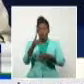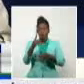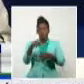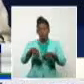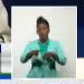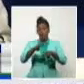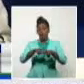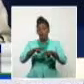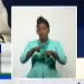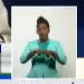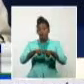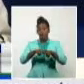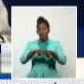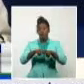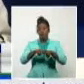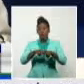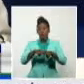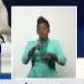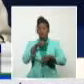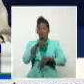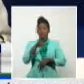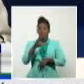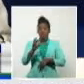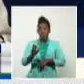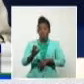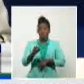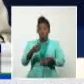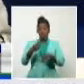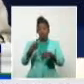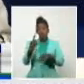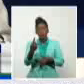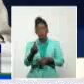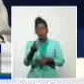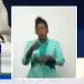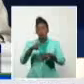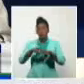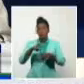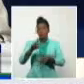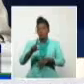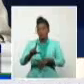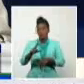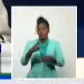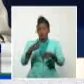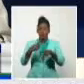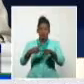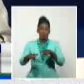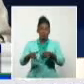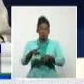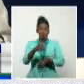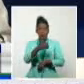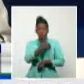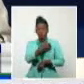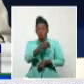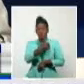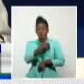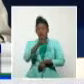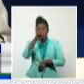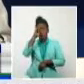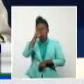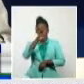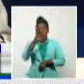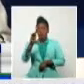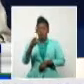are in critical, uno en Holguín, en el hospital militar, they are in critical or serious condition. 5 are